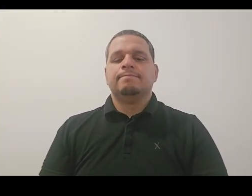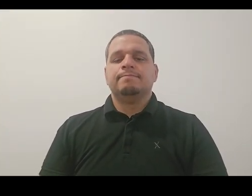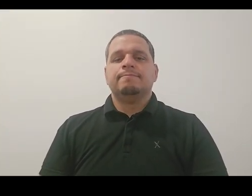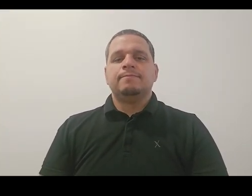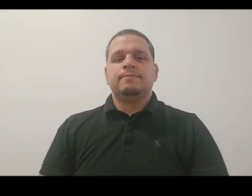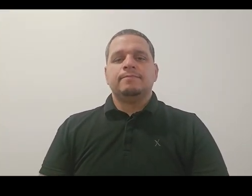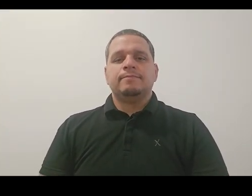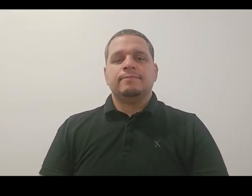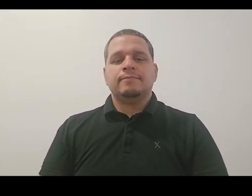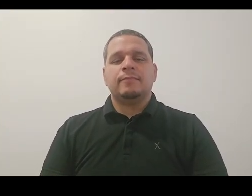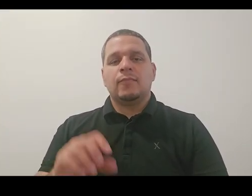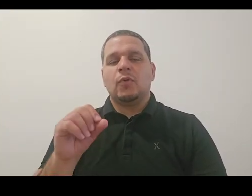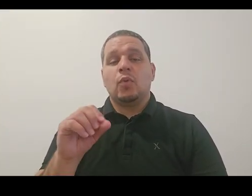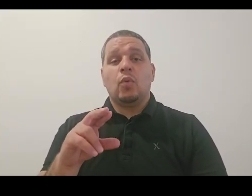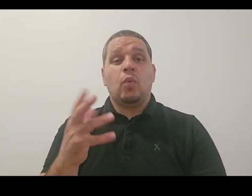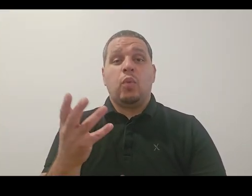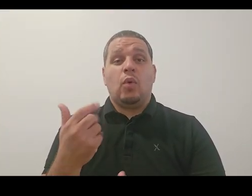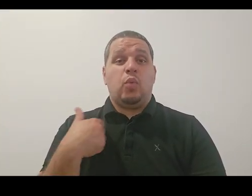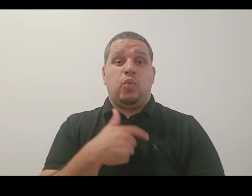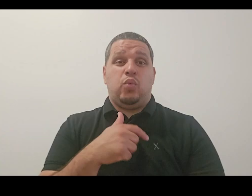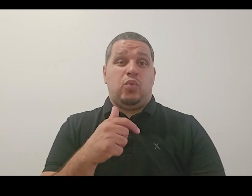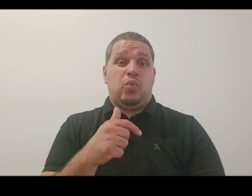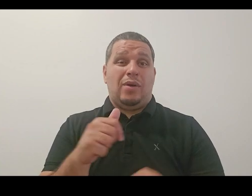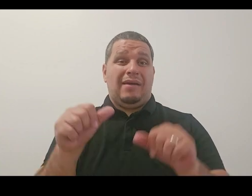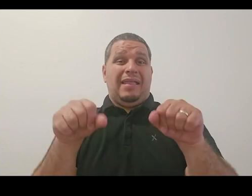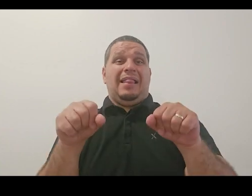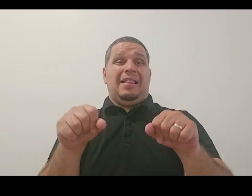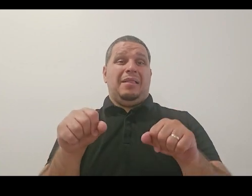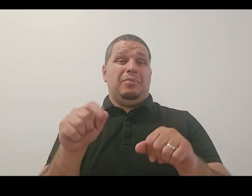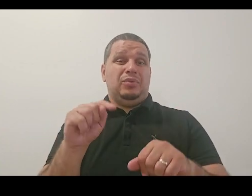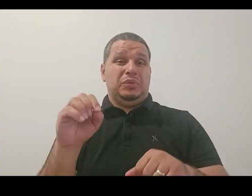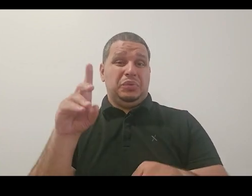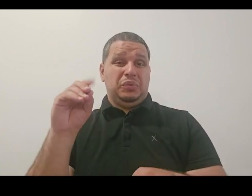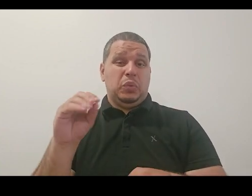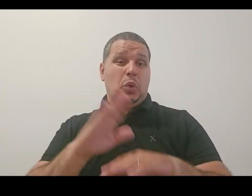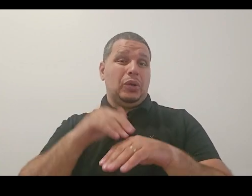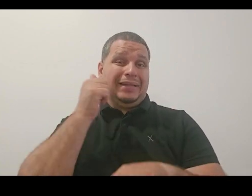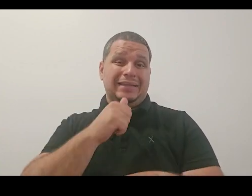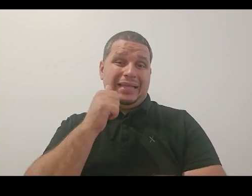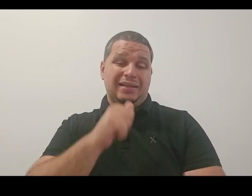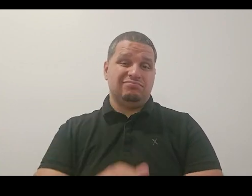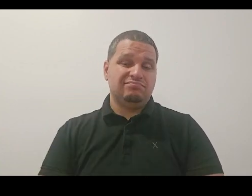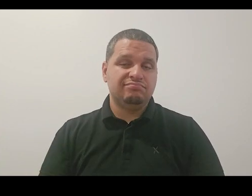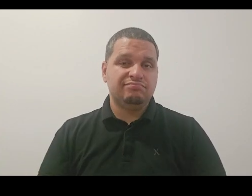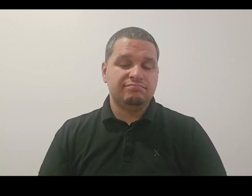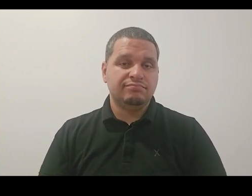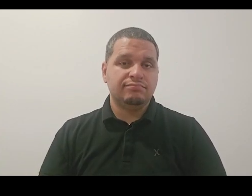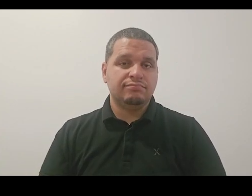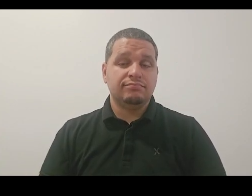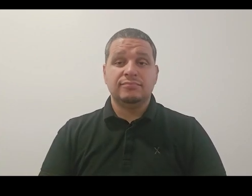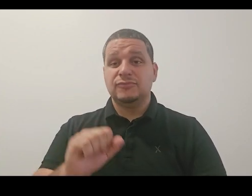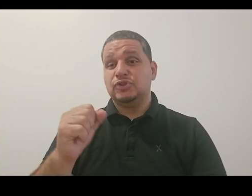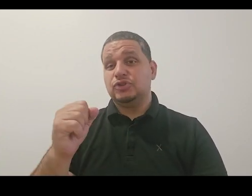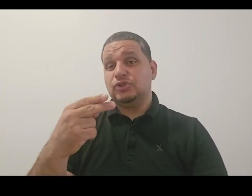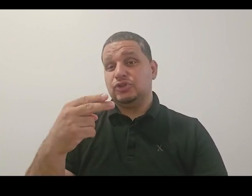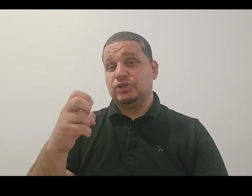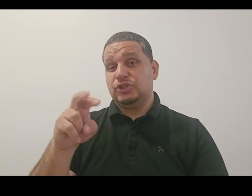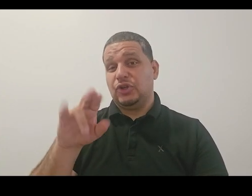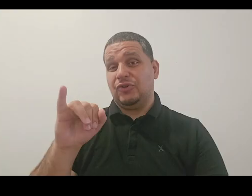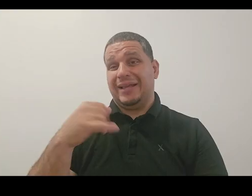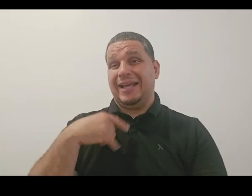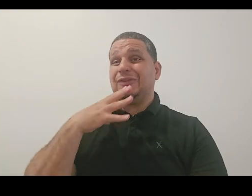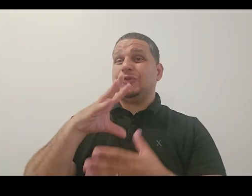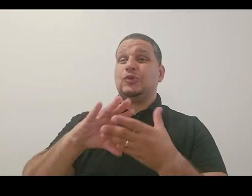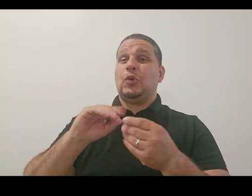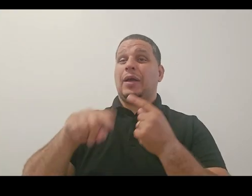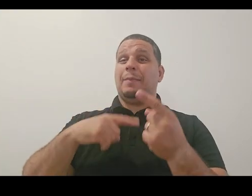what we're able to do on a daily basis. Sherry, since I talked